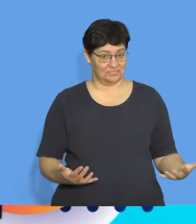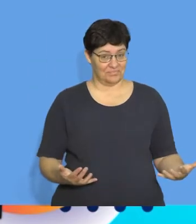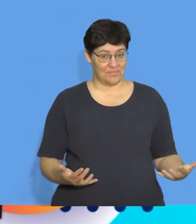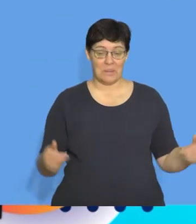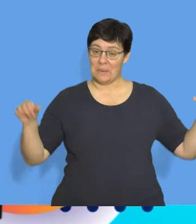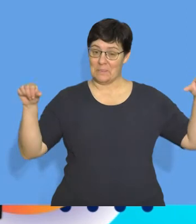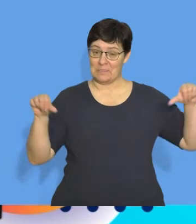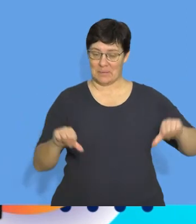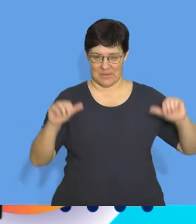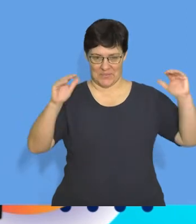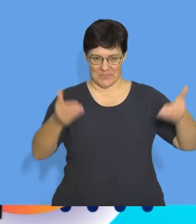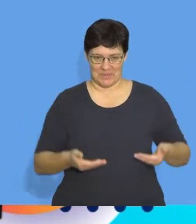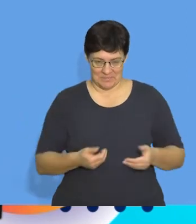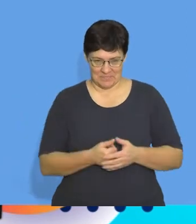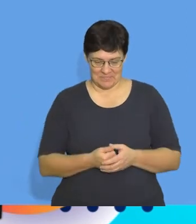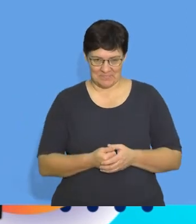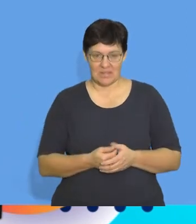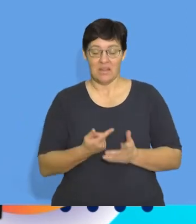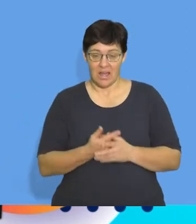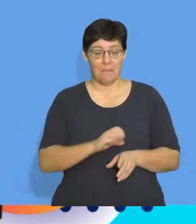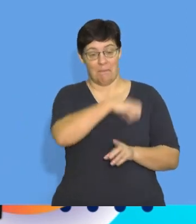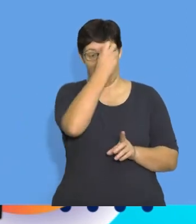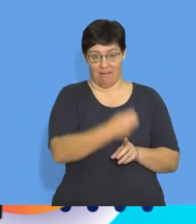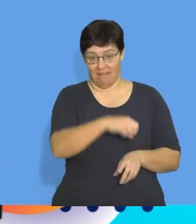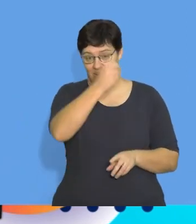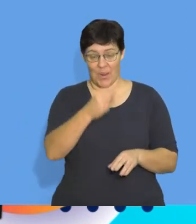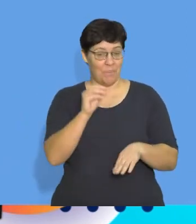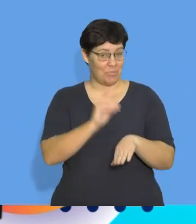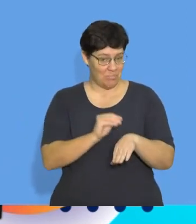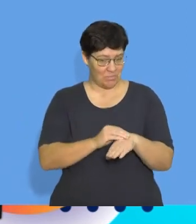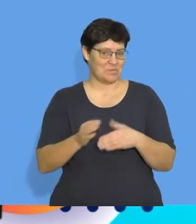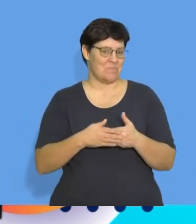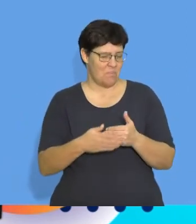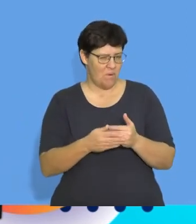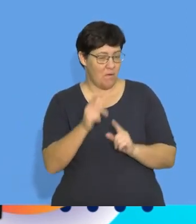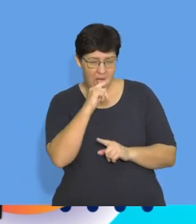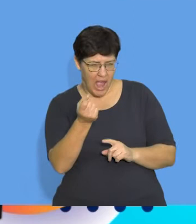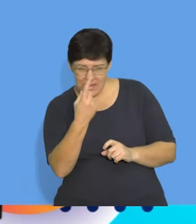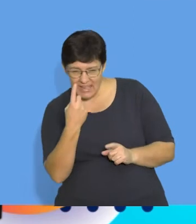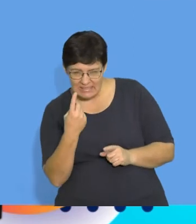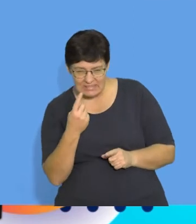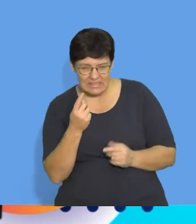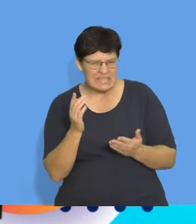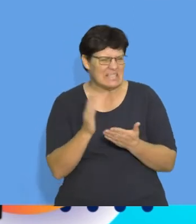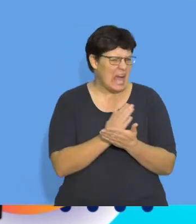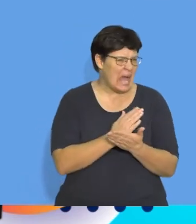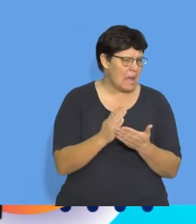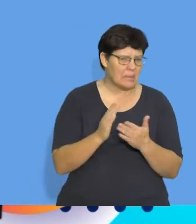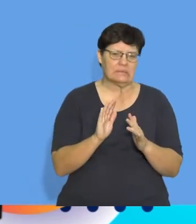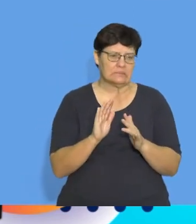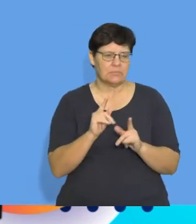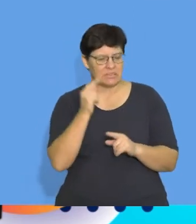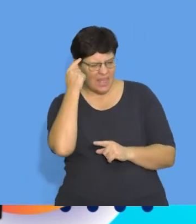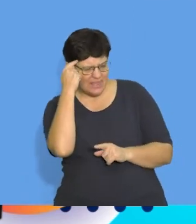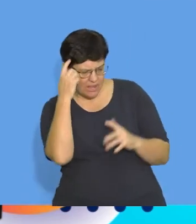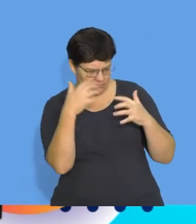Welcome back. Let's do some more bouncing ball problems. I'm hoping it's starting to get there. Sometimes we've just got to think through